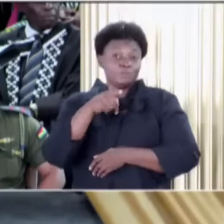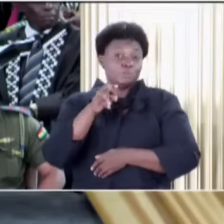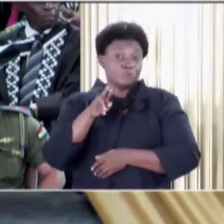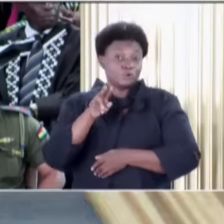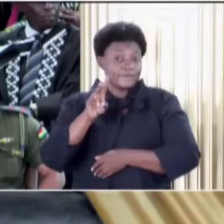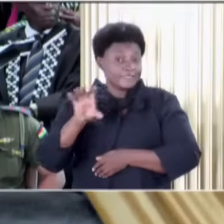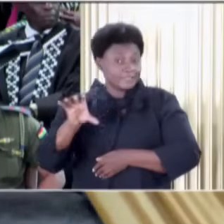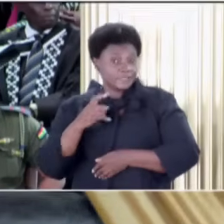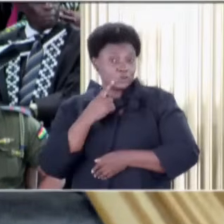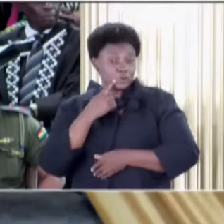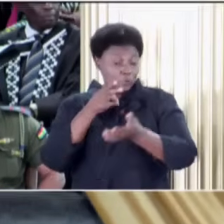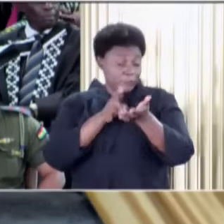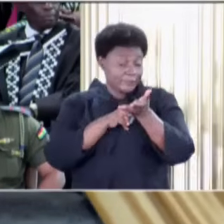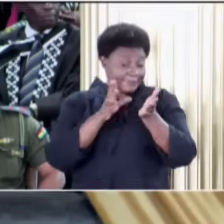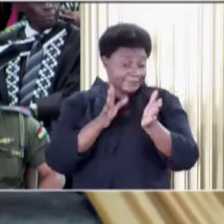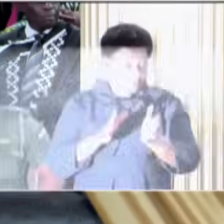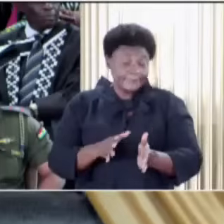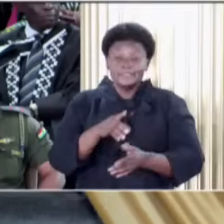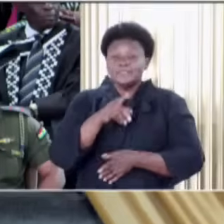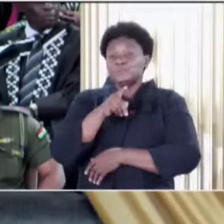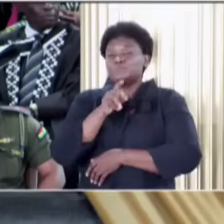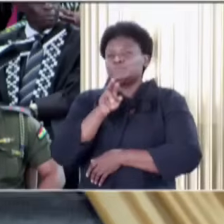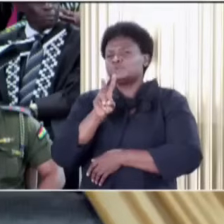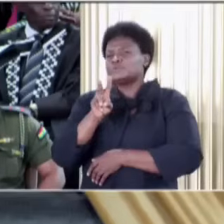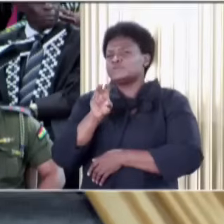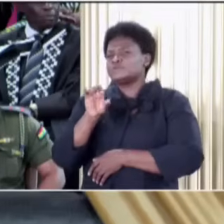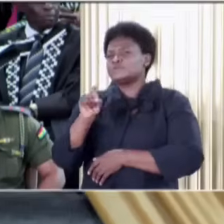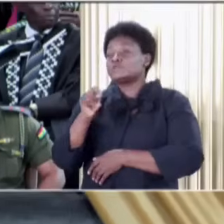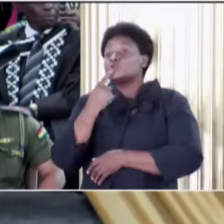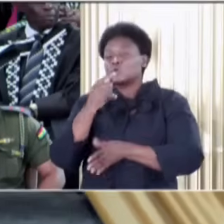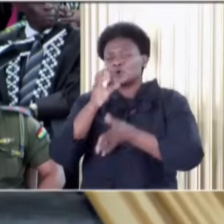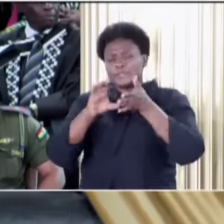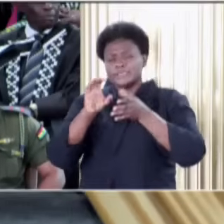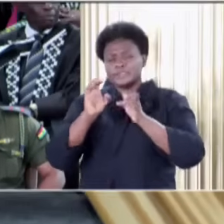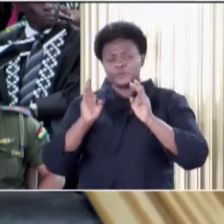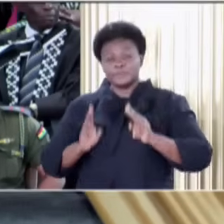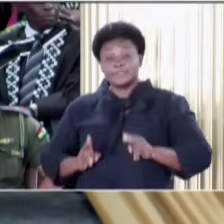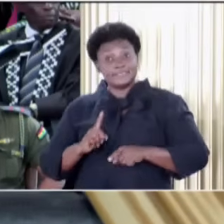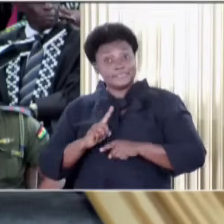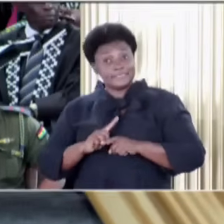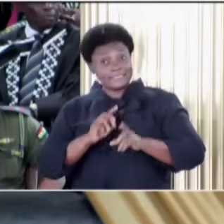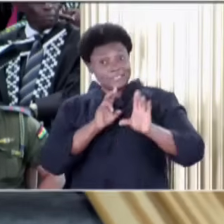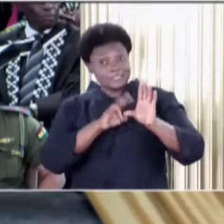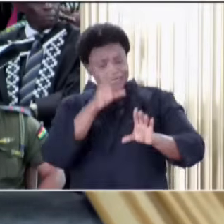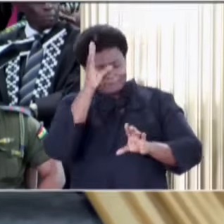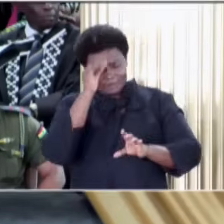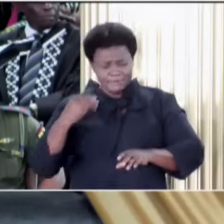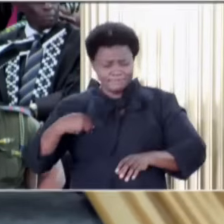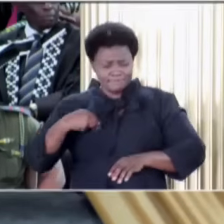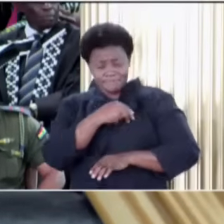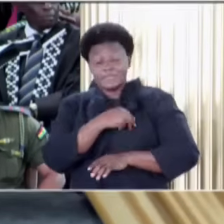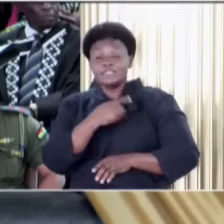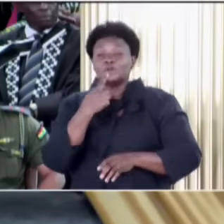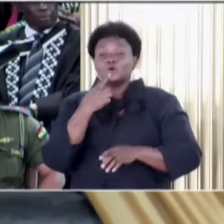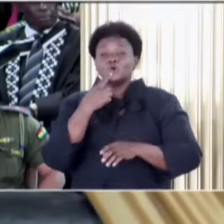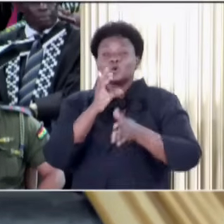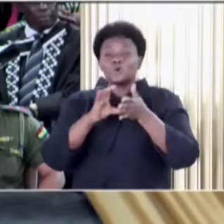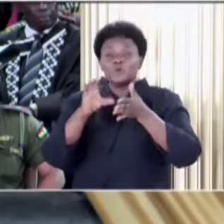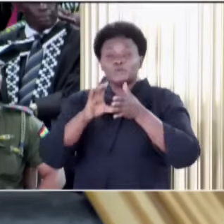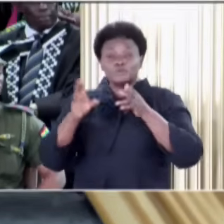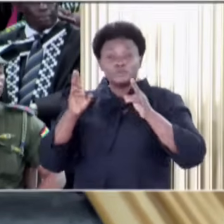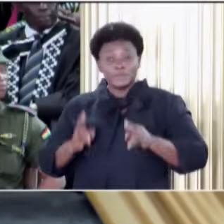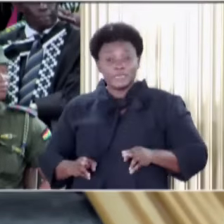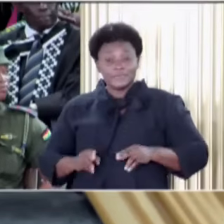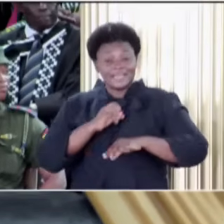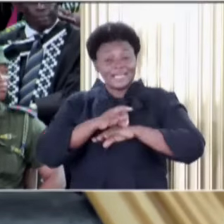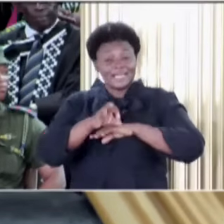Chancellors, Registrar, Provost of the College of Humanities, Chairman and members of the College of Humanities Advisory